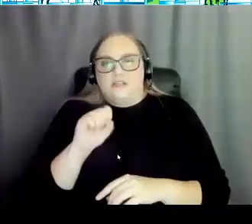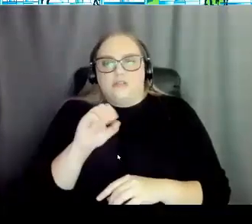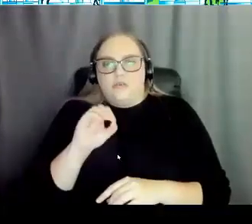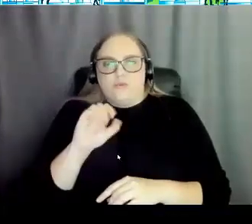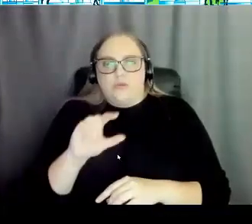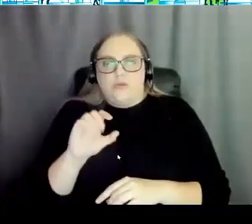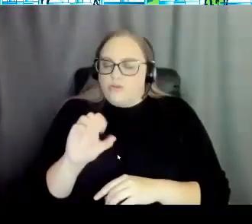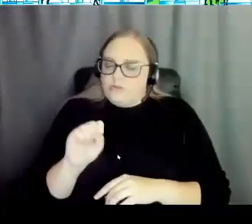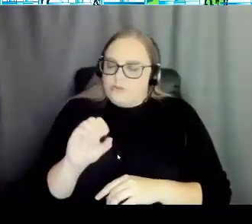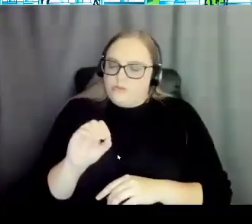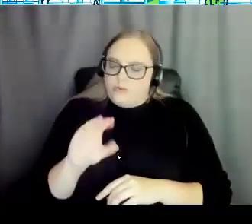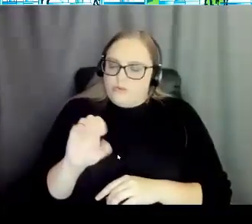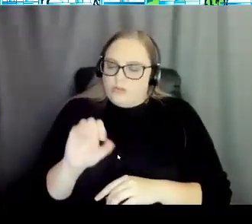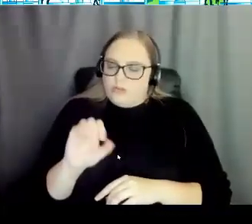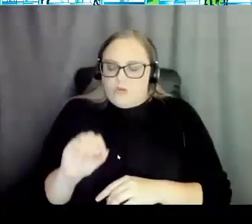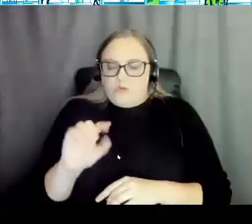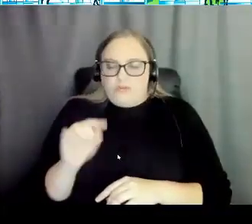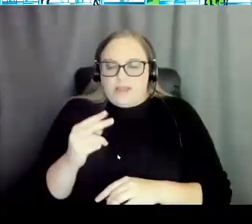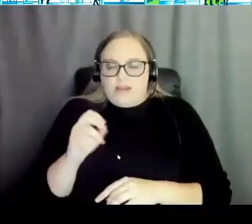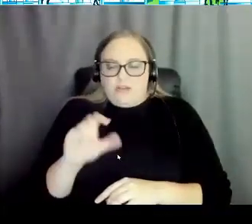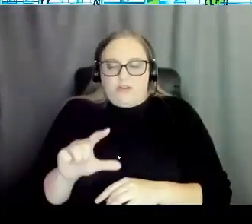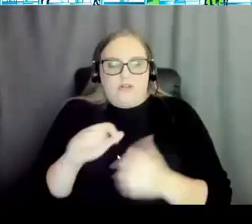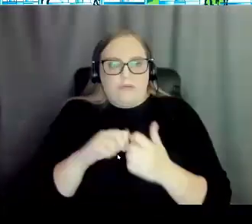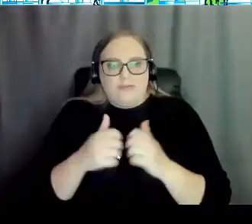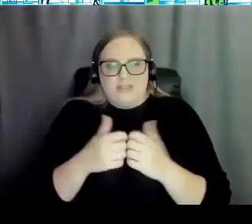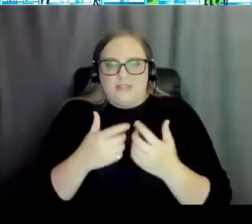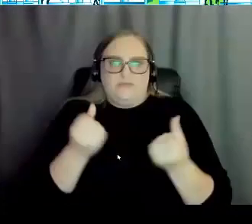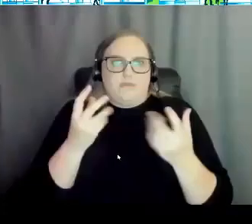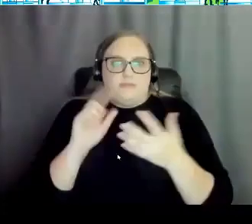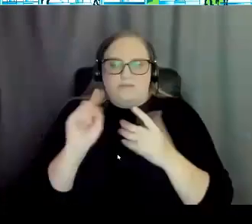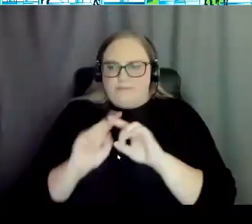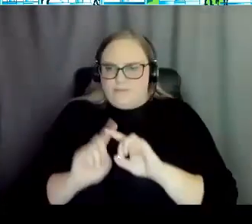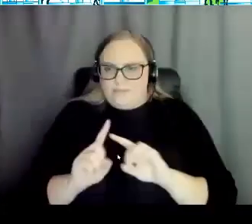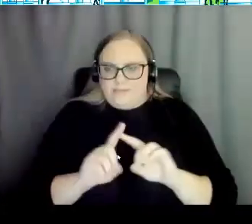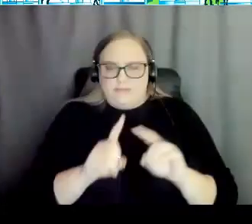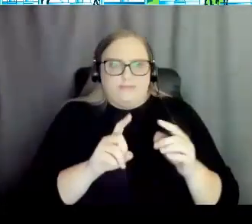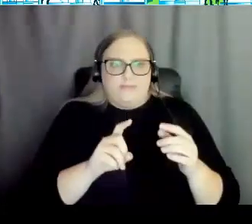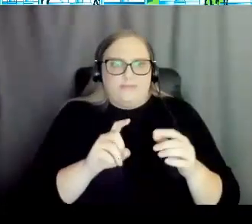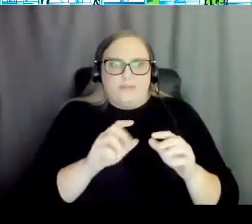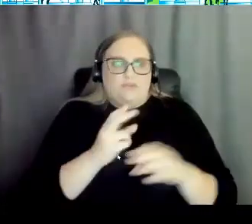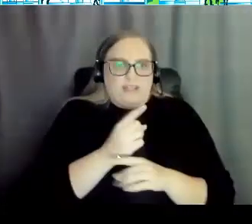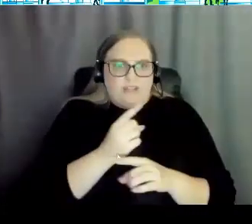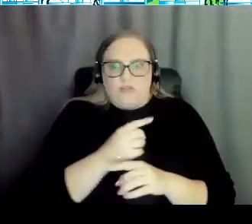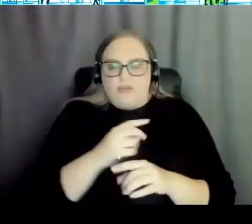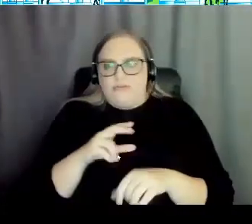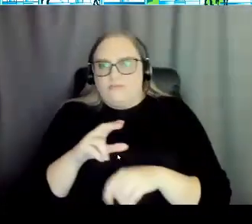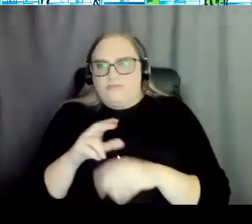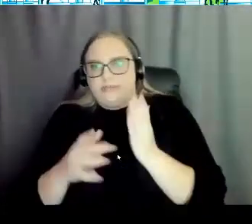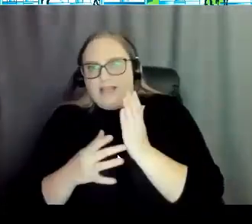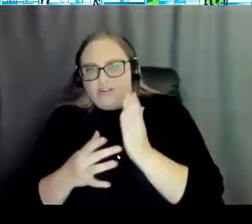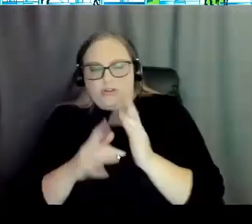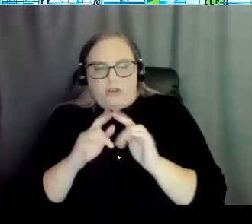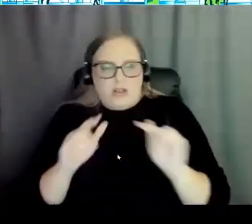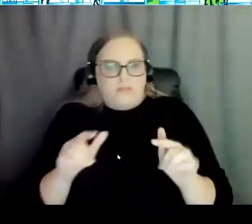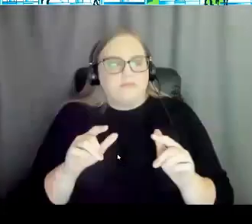There's political dimensions, there's economic dimensions, there's technical dimensions, regulatory dimensions, and so on. And so the Department of